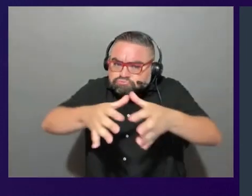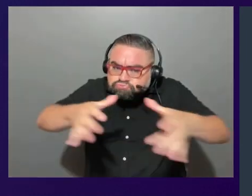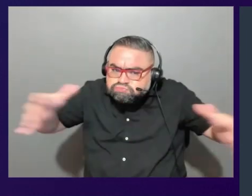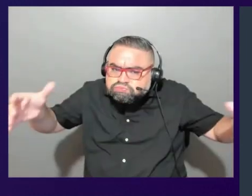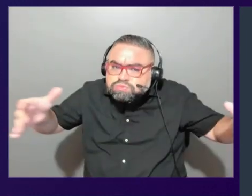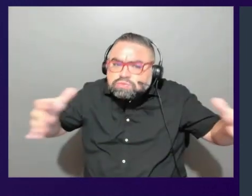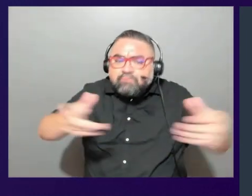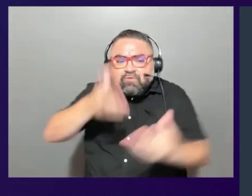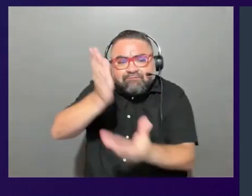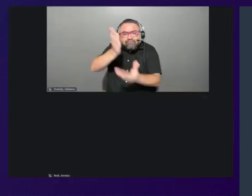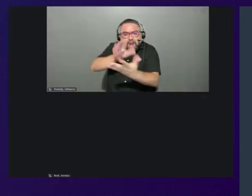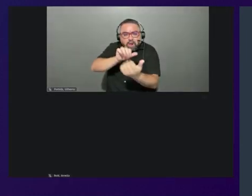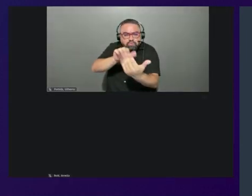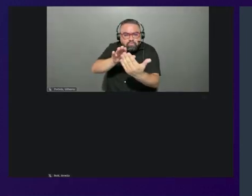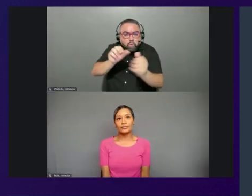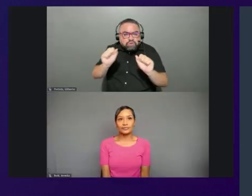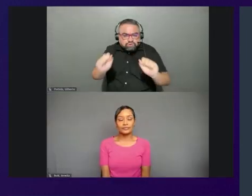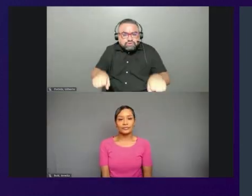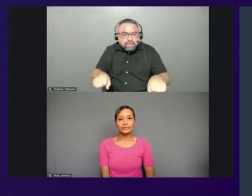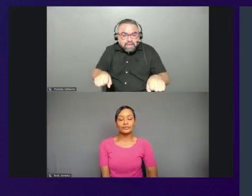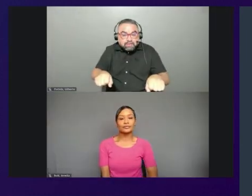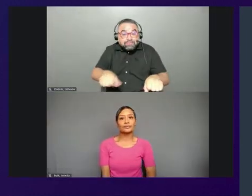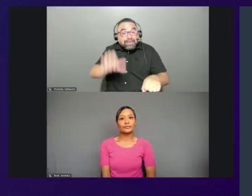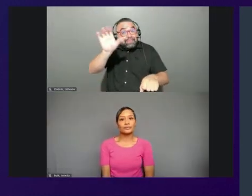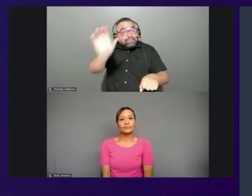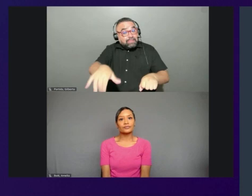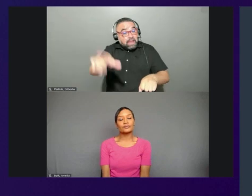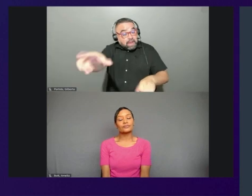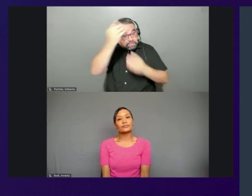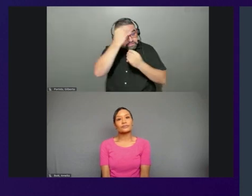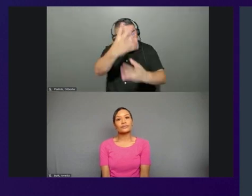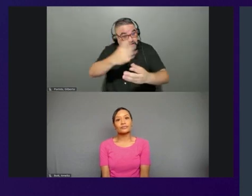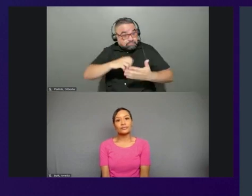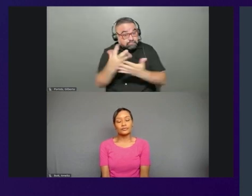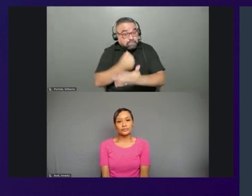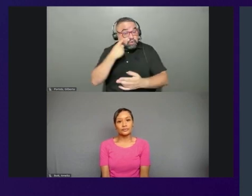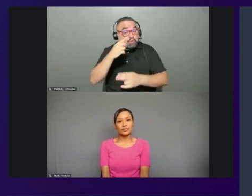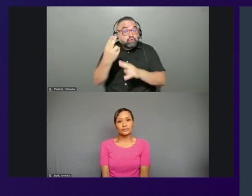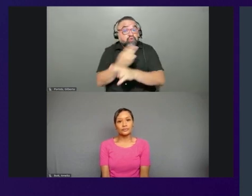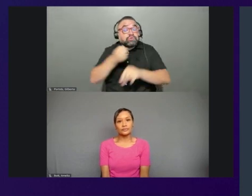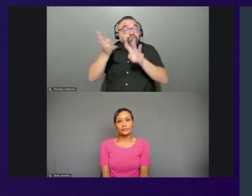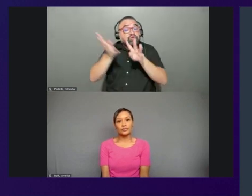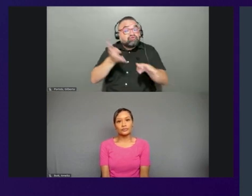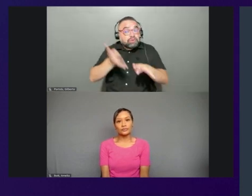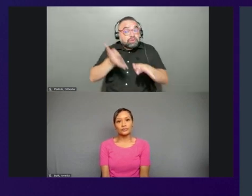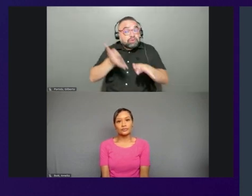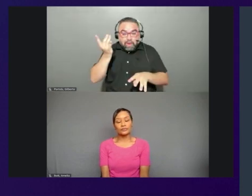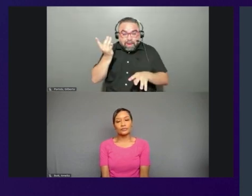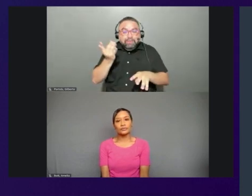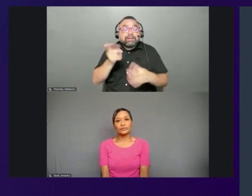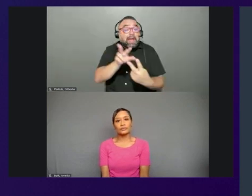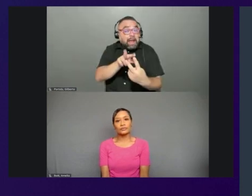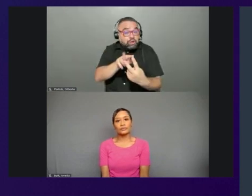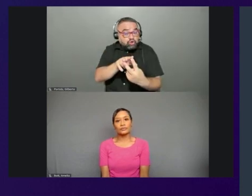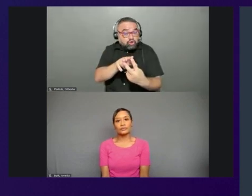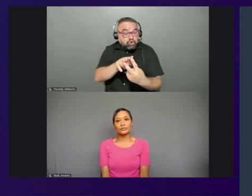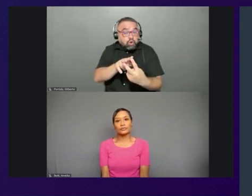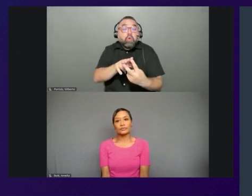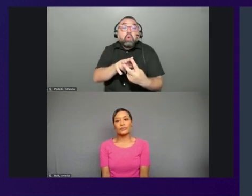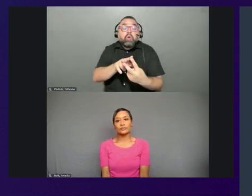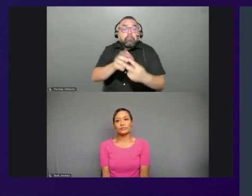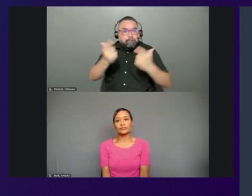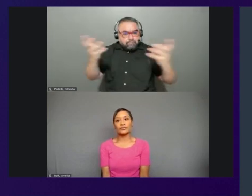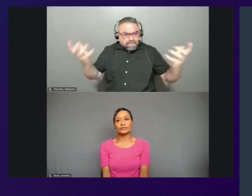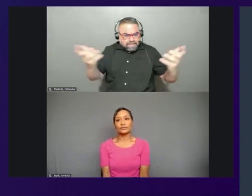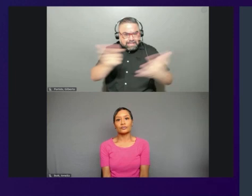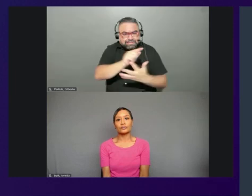approaches. When that data is optimized for streaming, either because it's naturally large sequential I/O or because